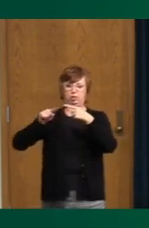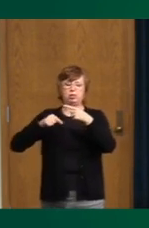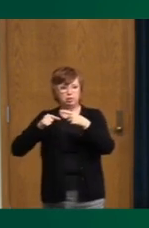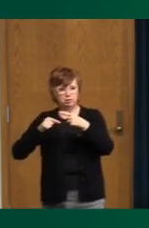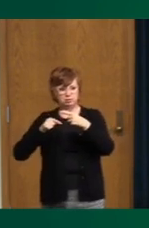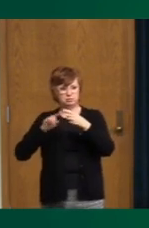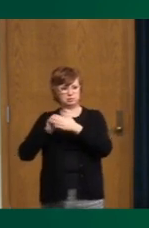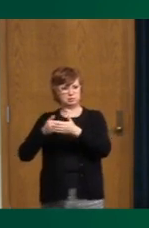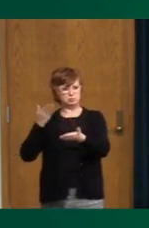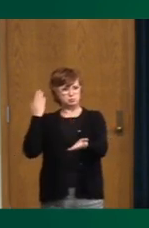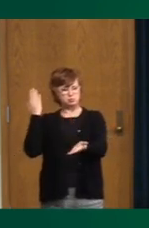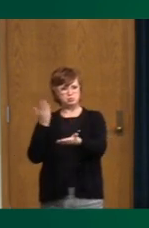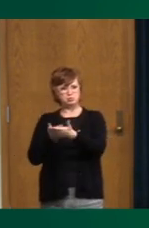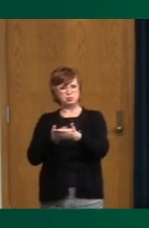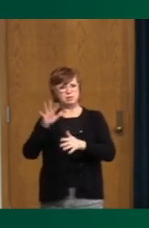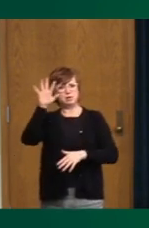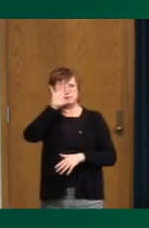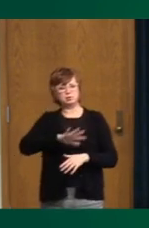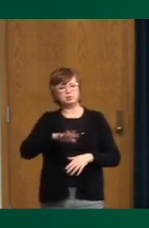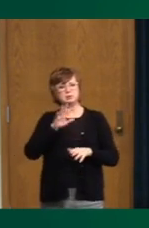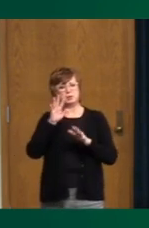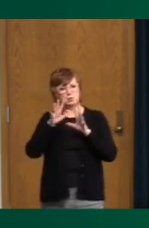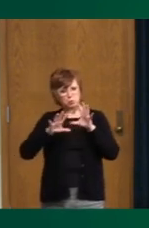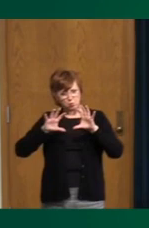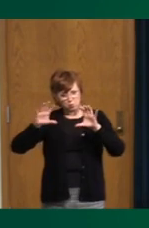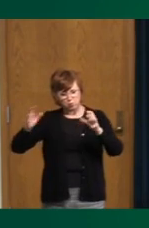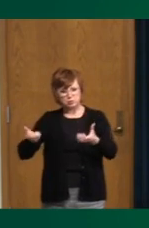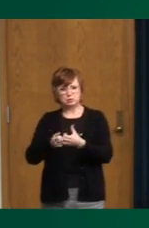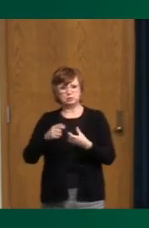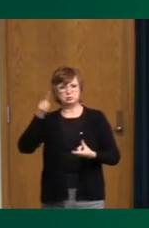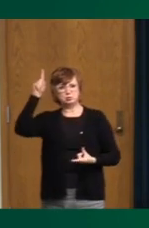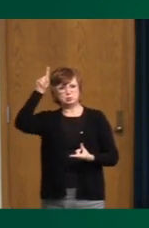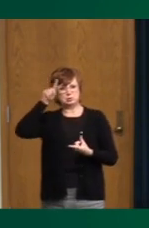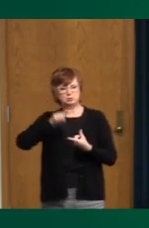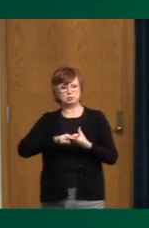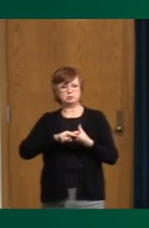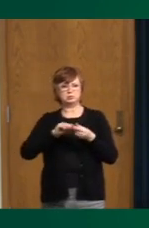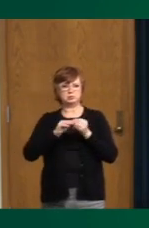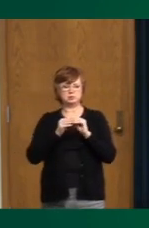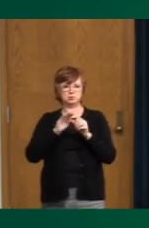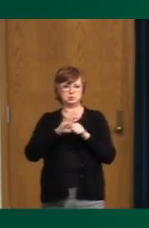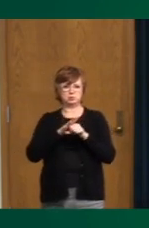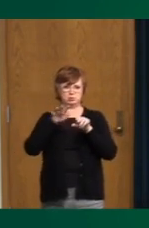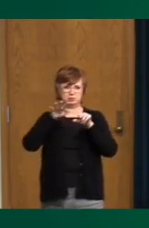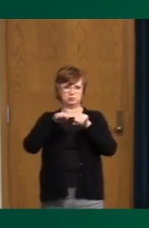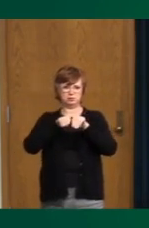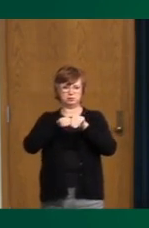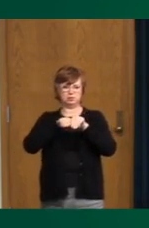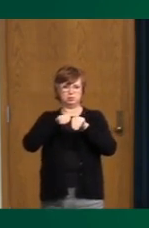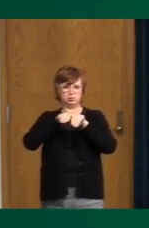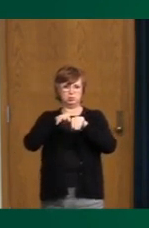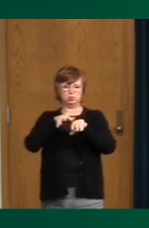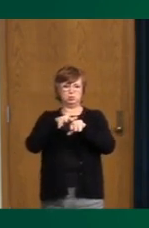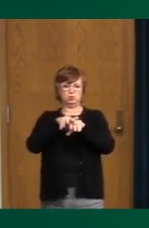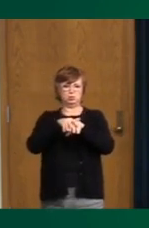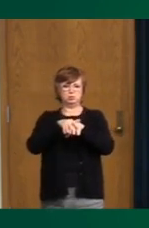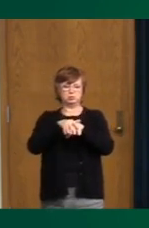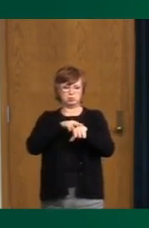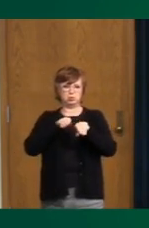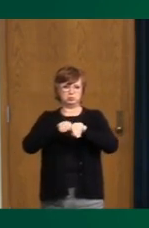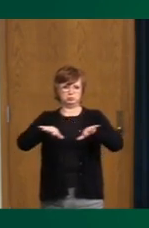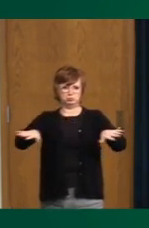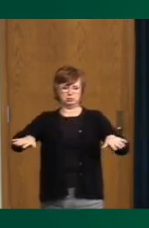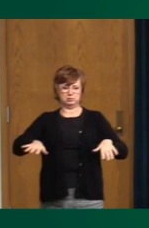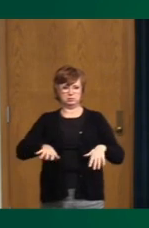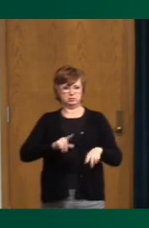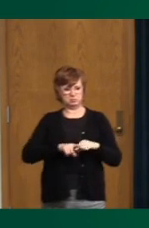to flatten the curve of this virus and reduce the spread of cases. So why in this case, when you have an opportunity to do that